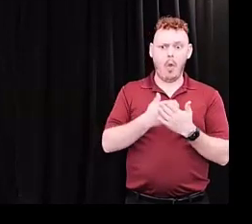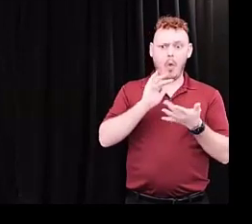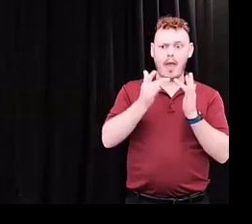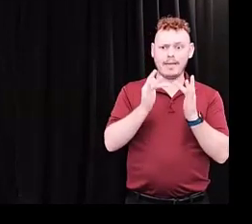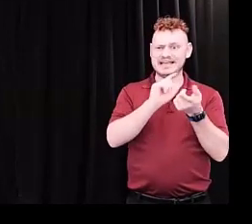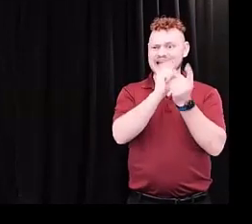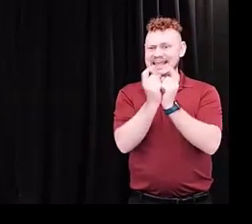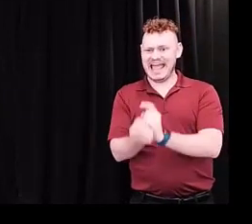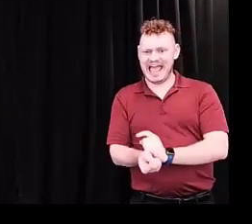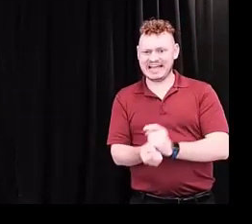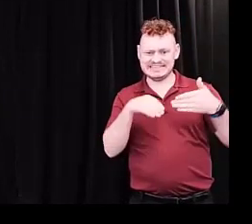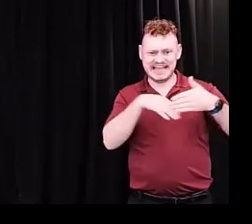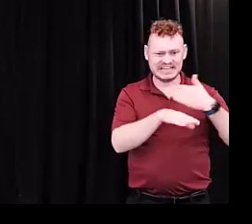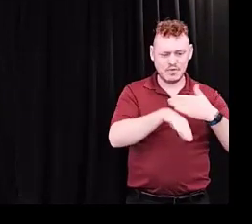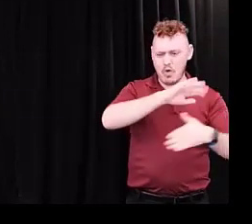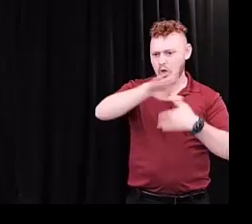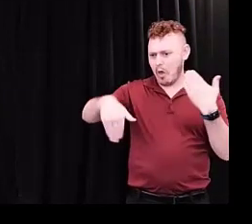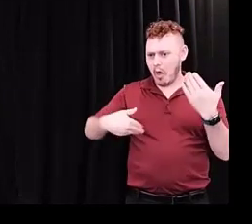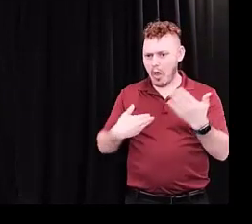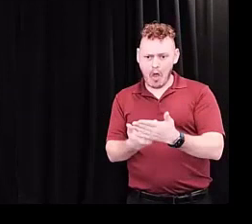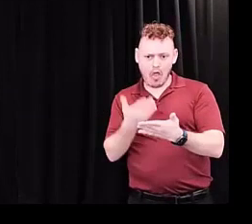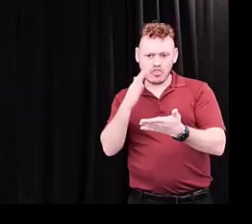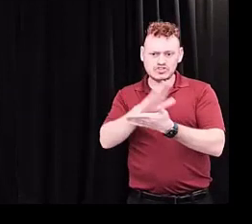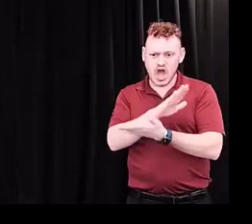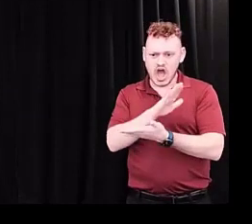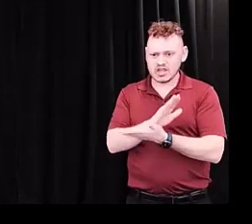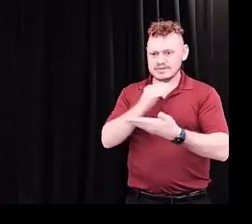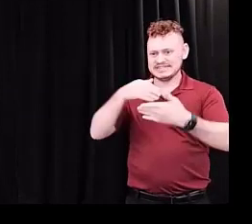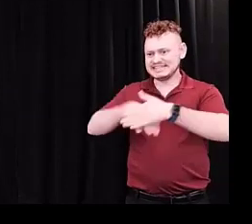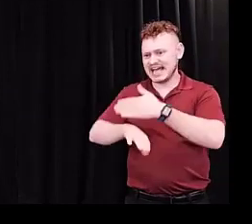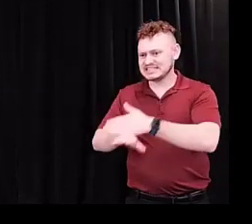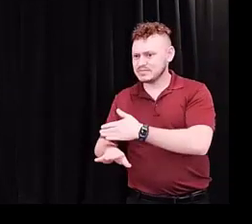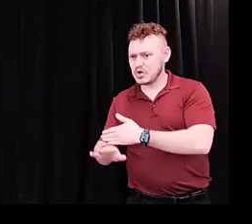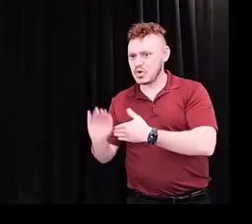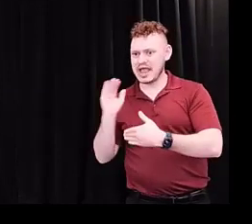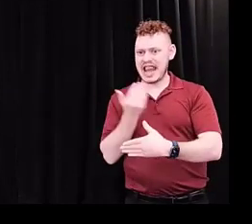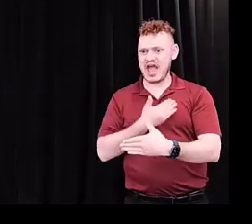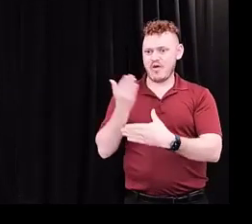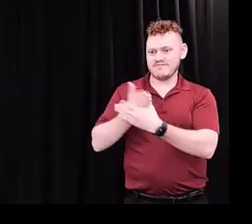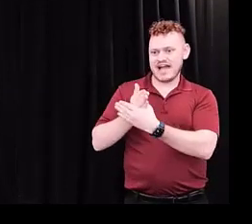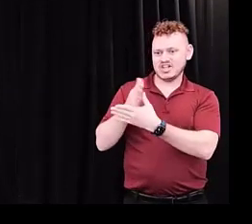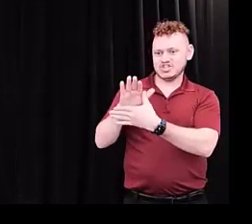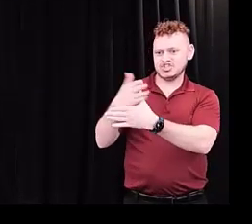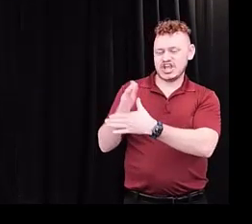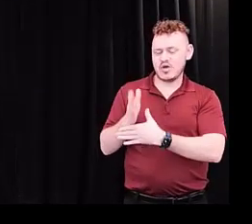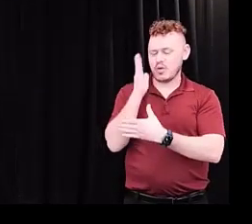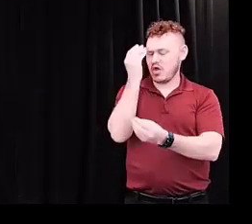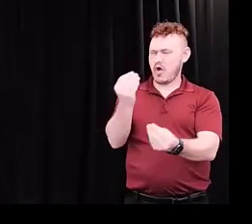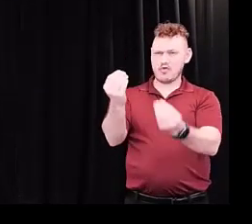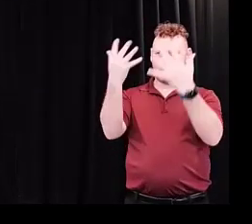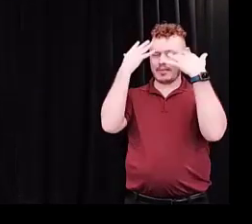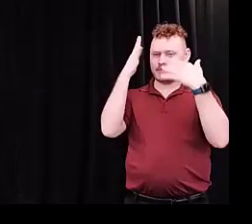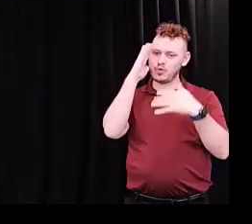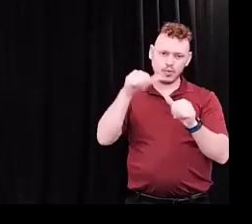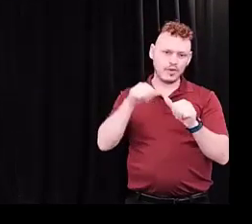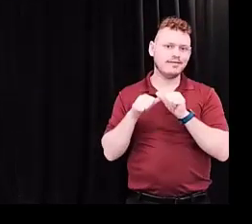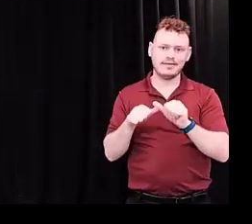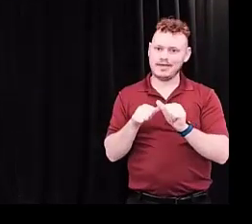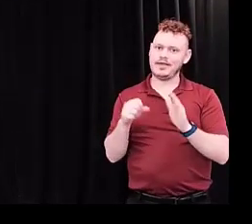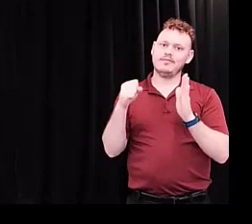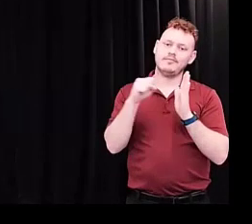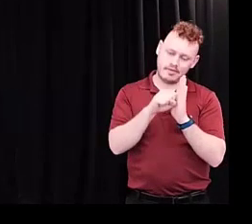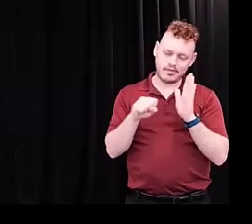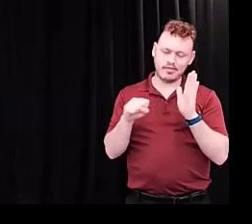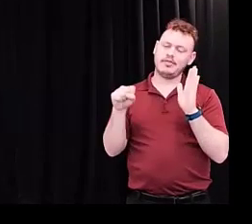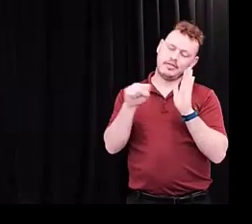to make all the documents in our file share accessible, it's going to overwhelm you and you'll keep banging your head against the wall,